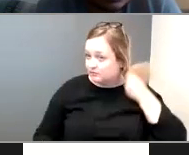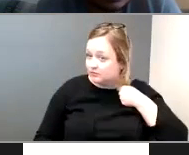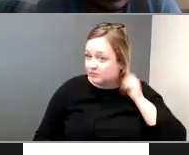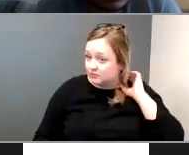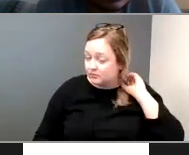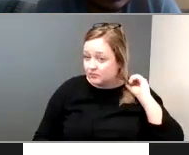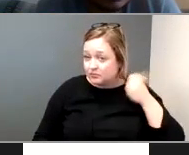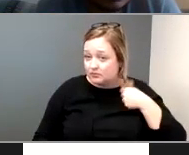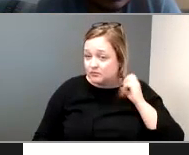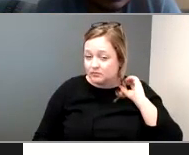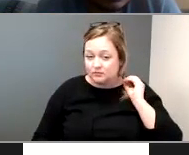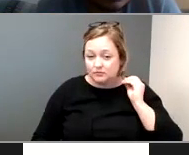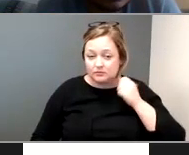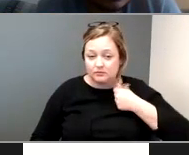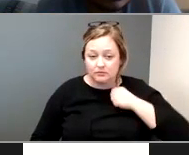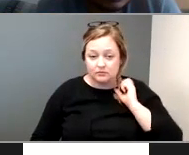Yes.